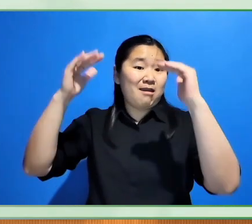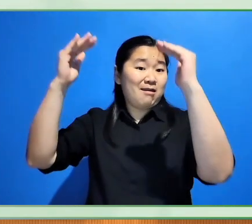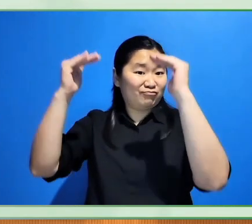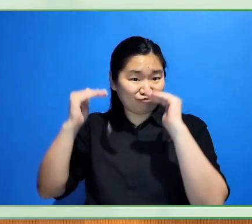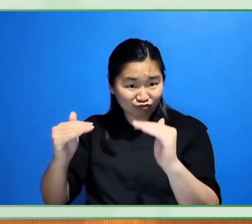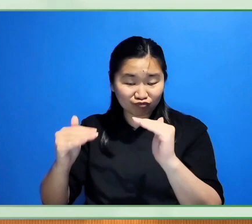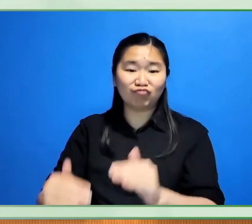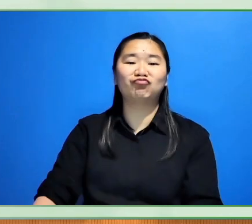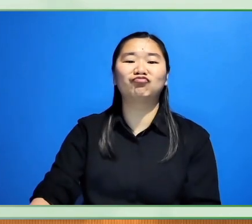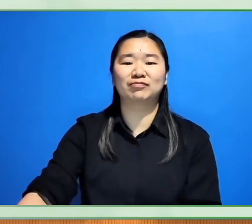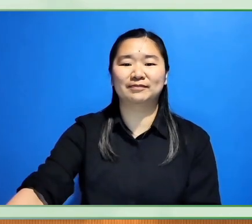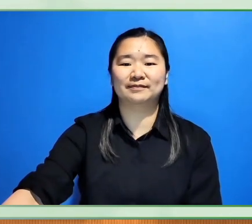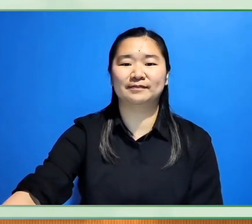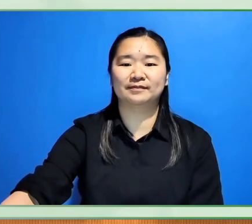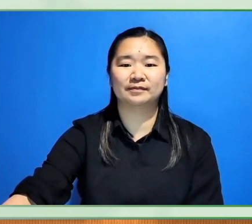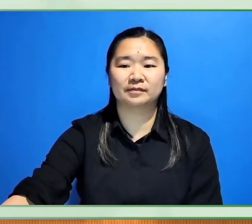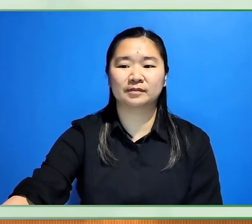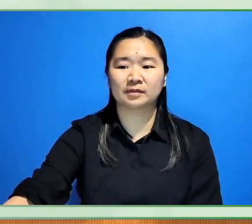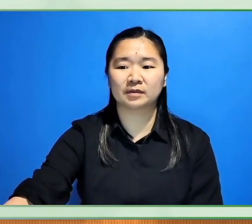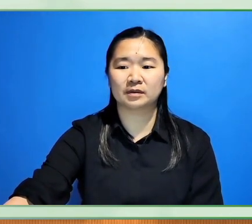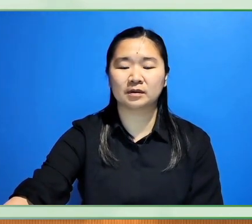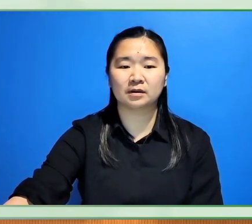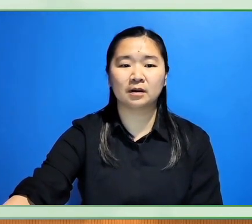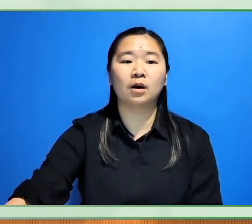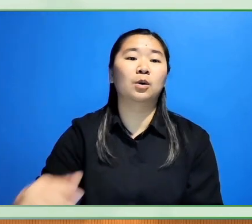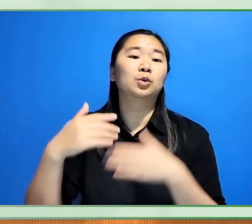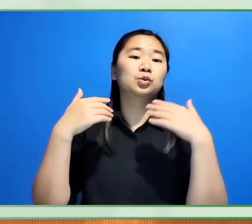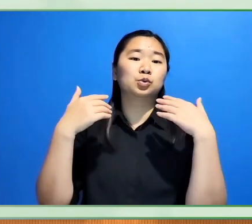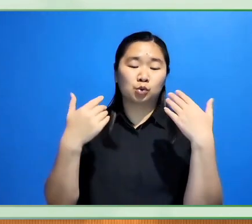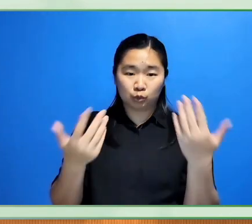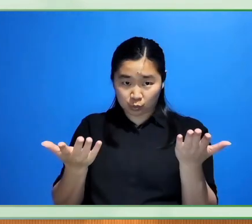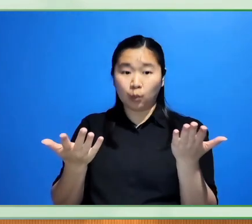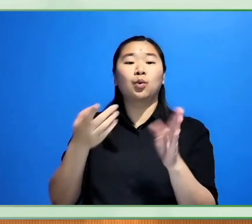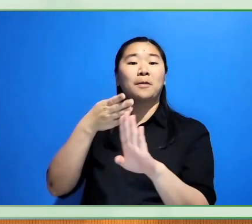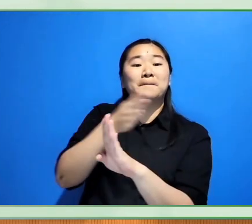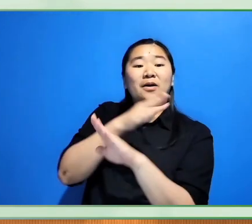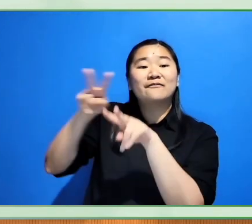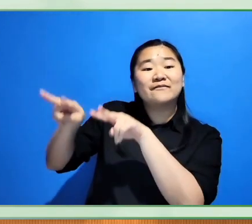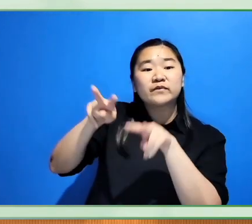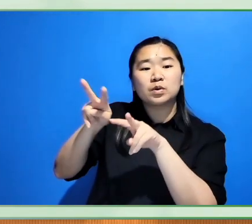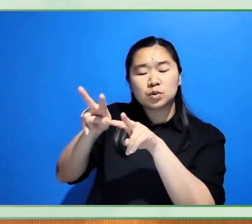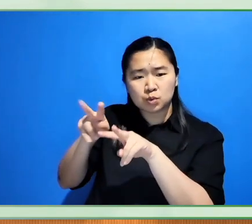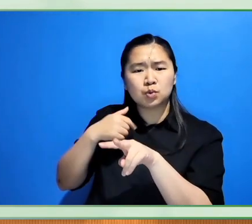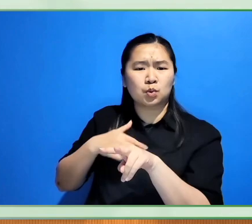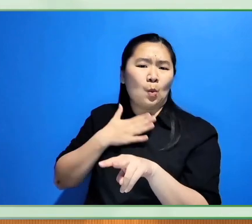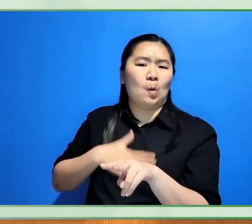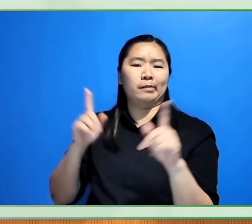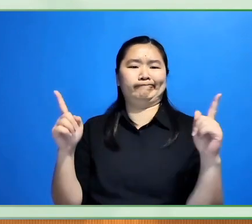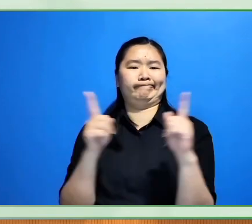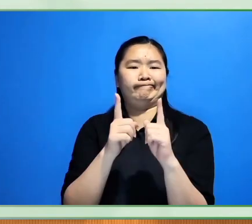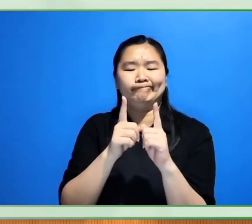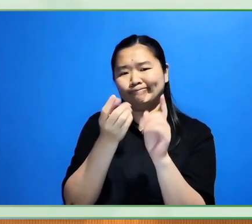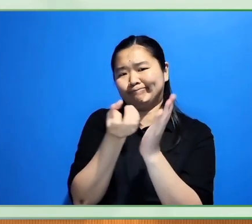fitting prosthetic devices that are CE certified. We do bionic, cosmetic, and